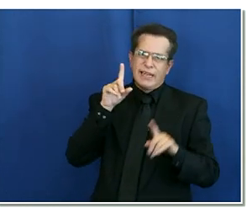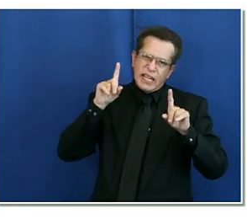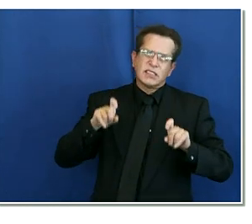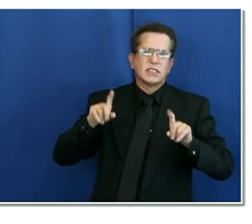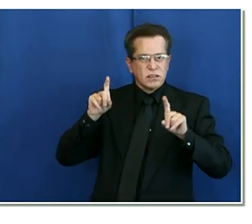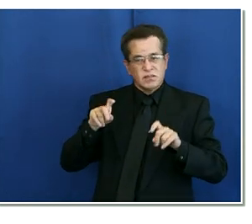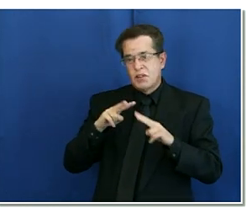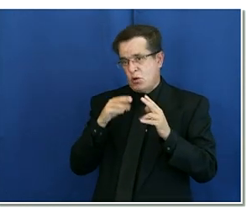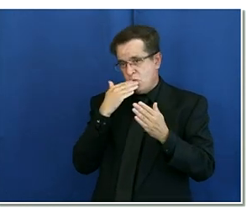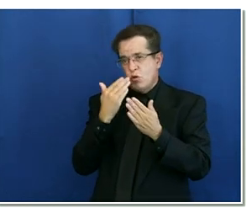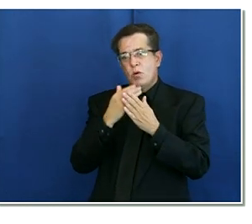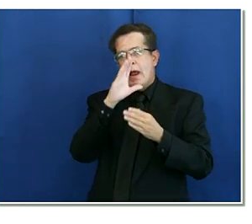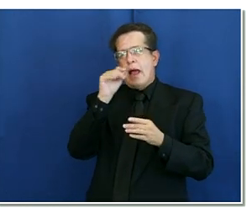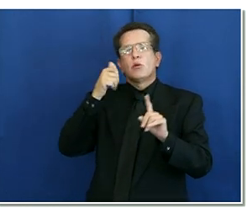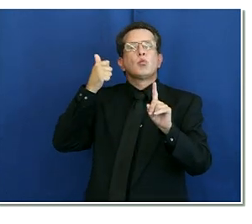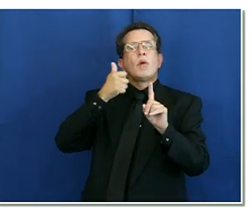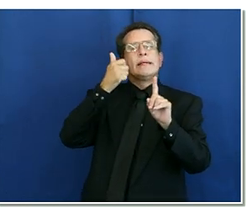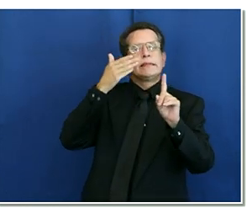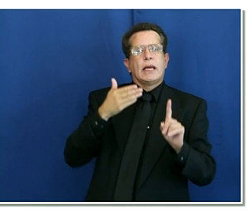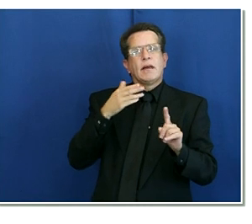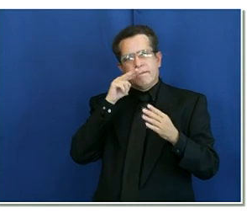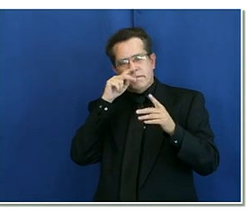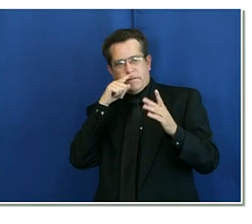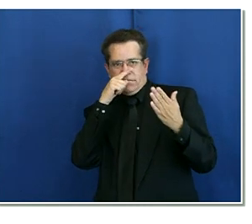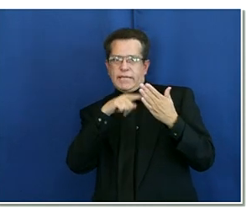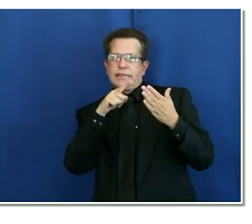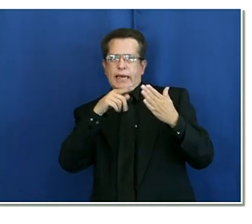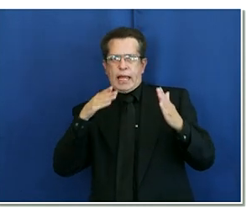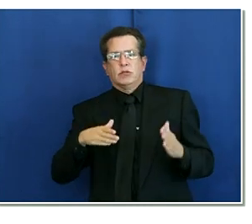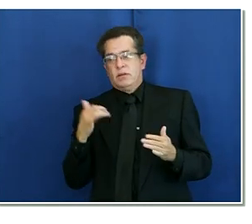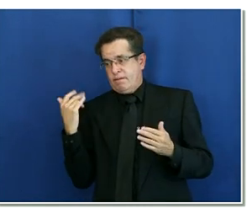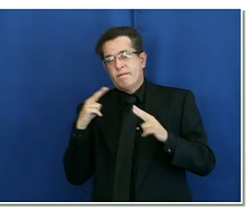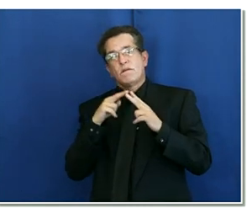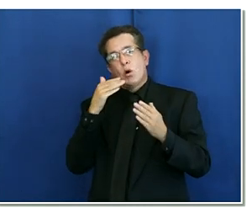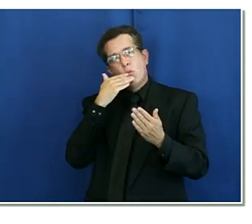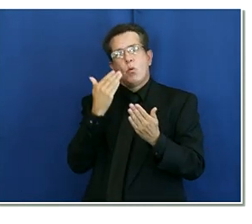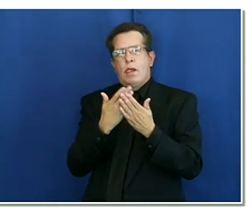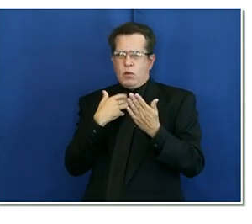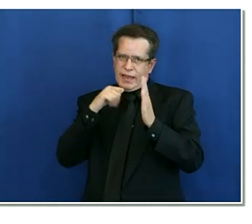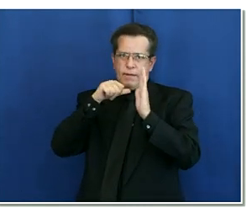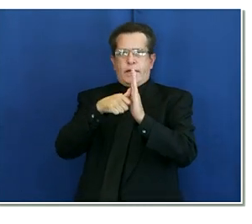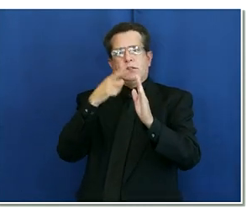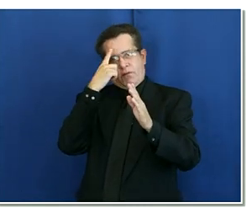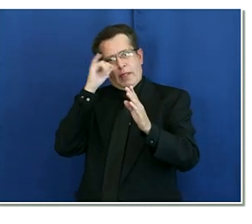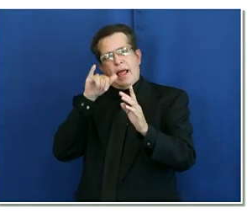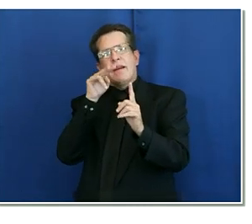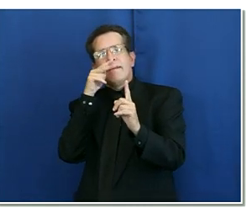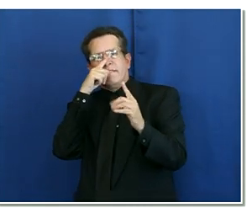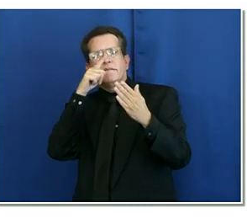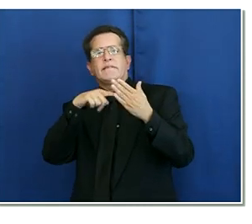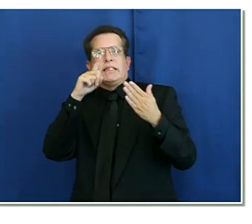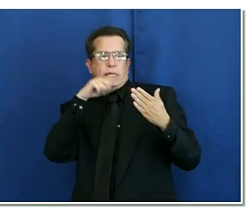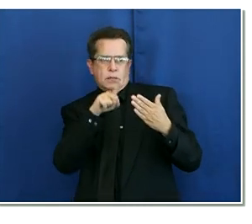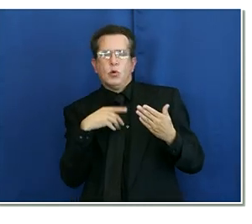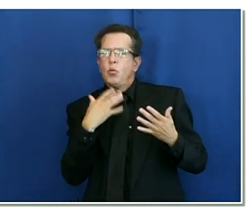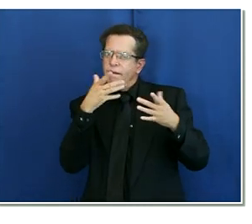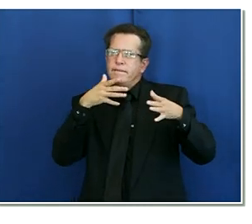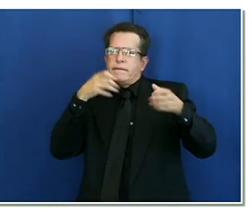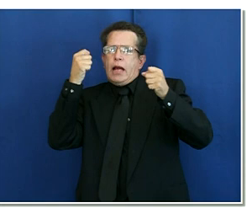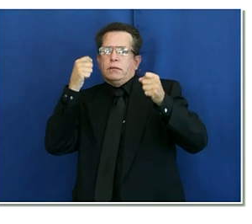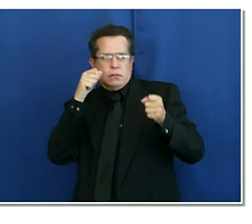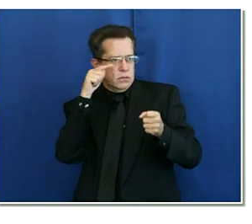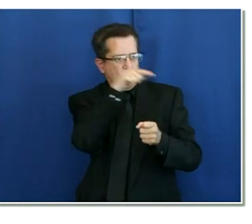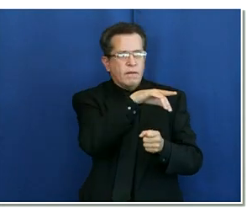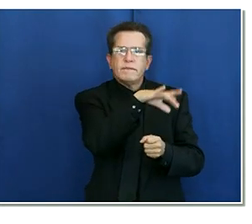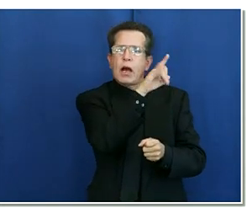investigation continues to go well. And just to reemphasize the importance of case investigation and contact tracing, We want to rapidly identify an individual